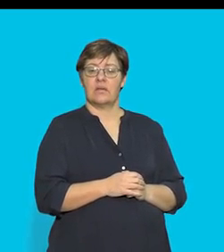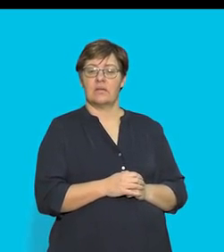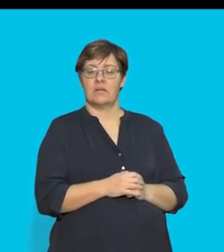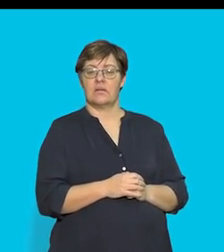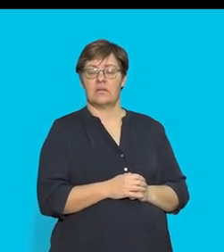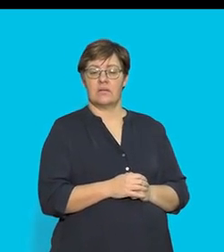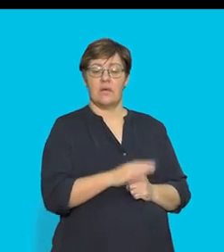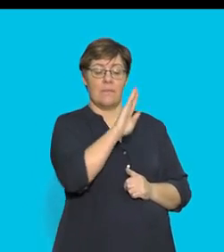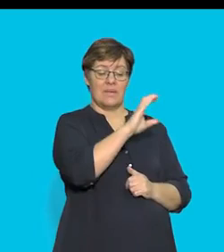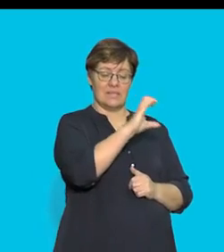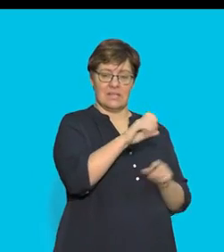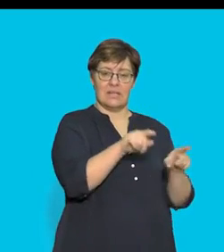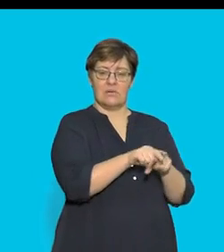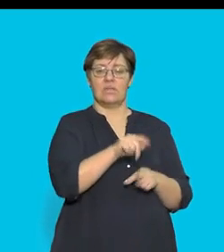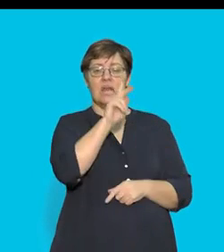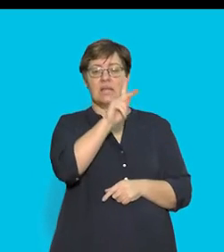y minus 3 sine y.